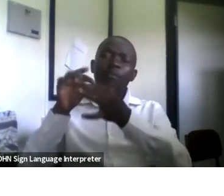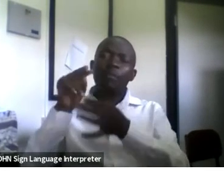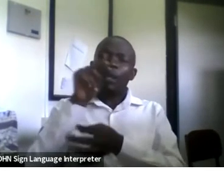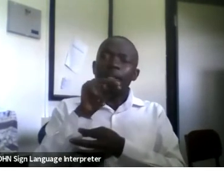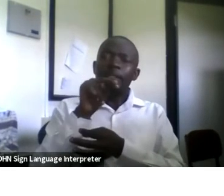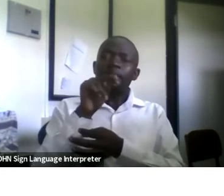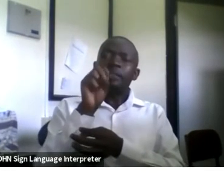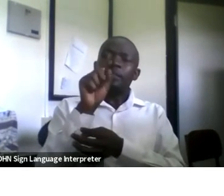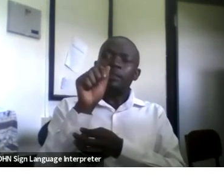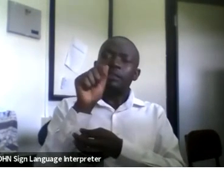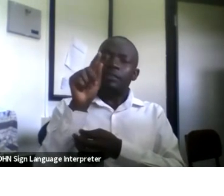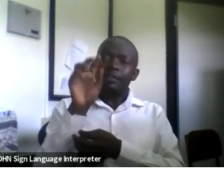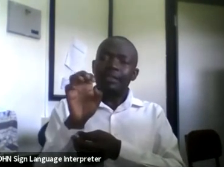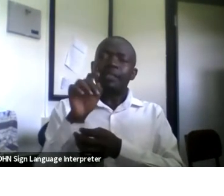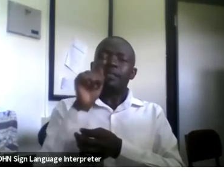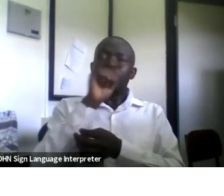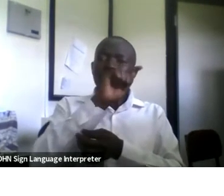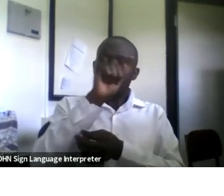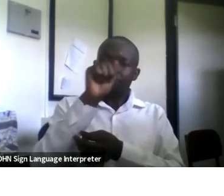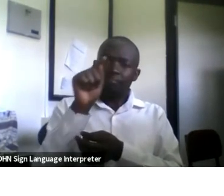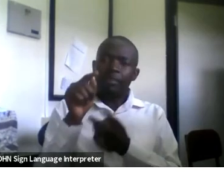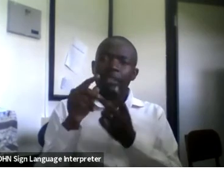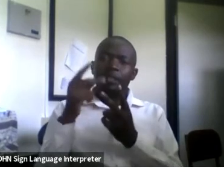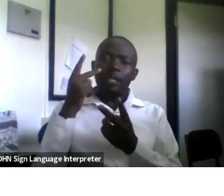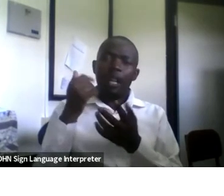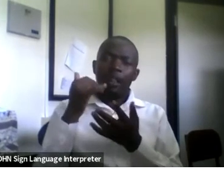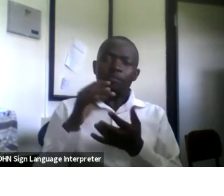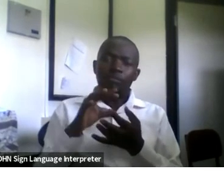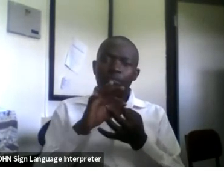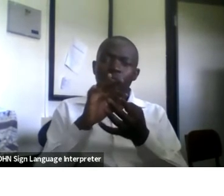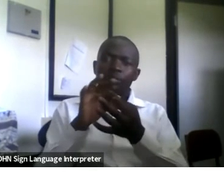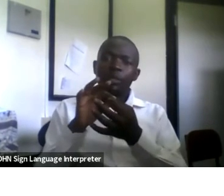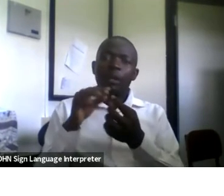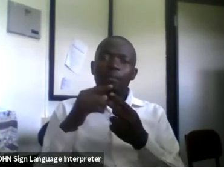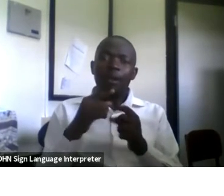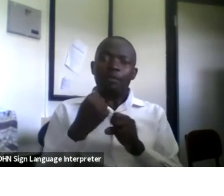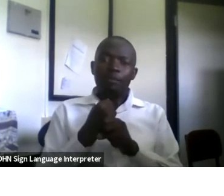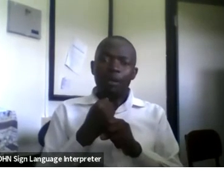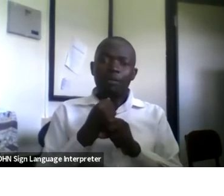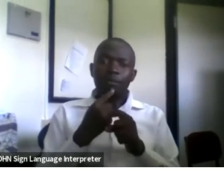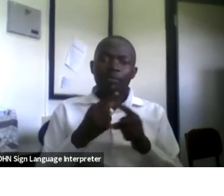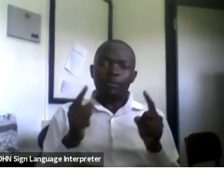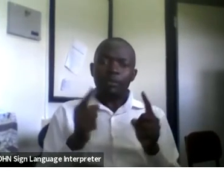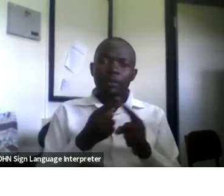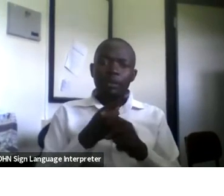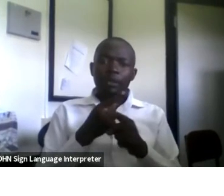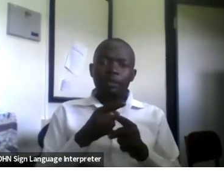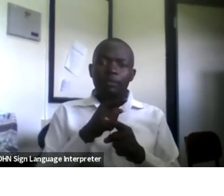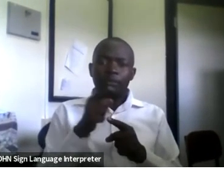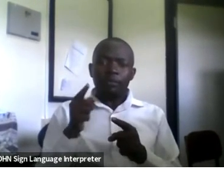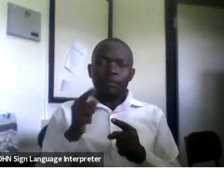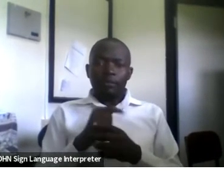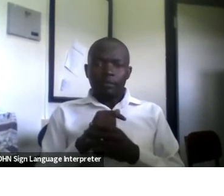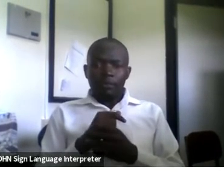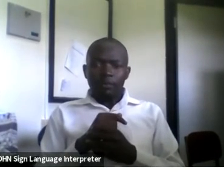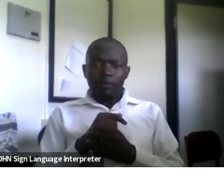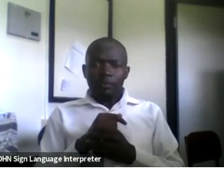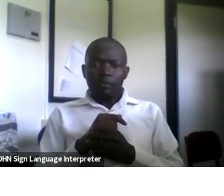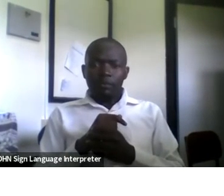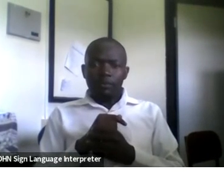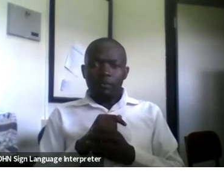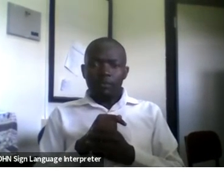in a federal state like India where we come from, but work with the local governments, build local systems which will